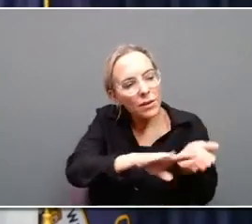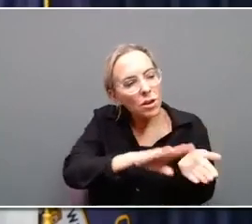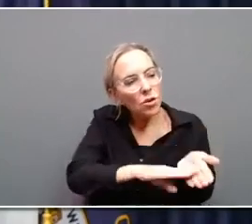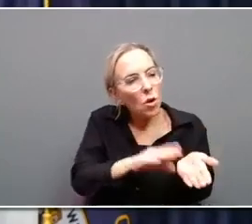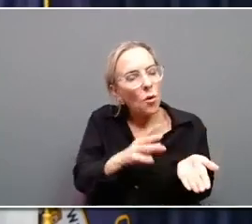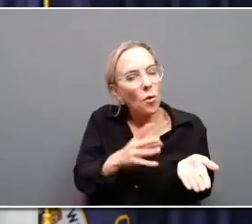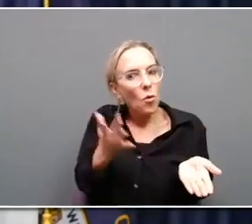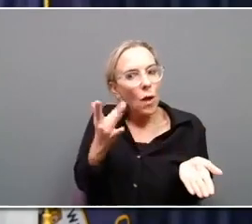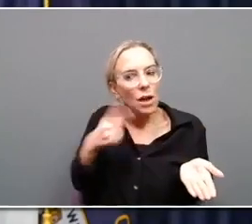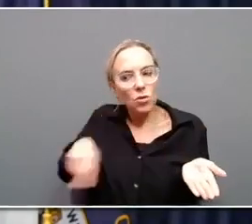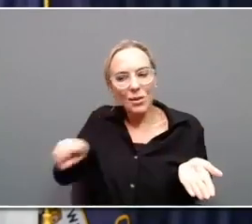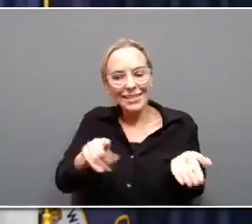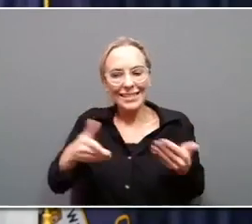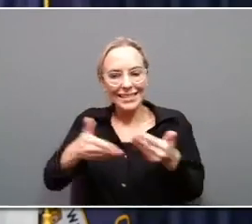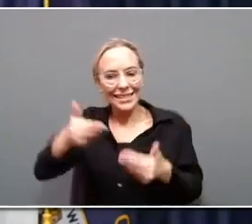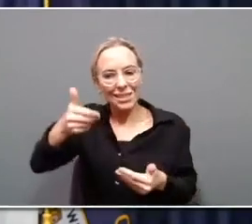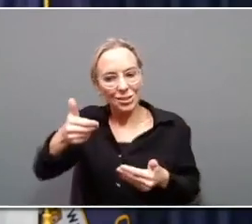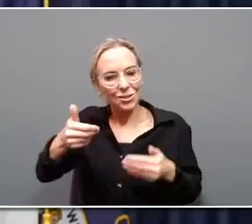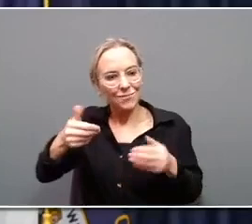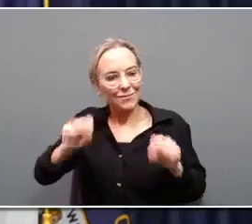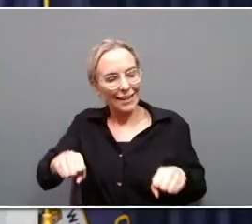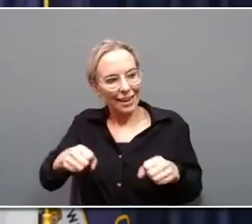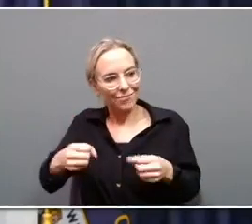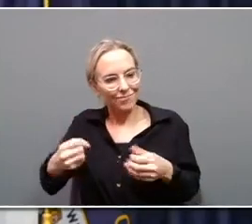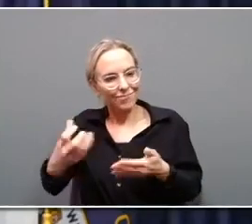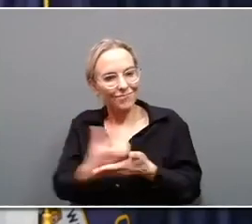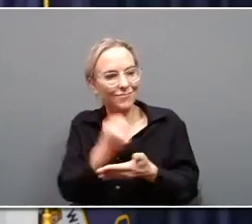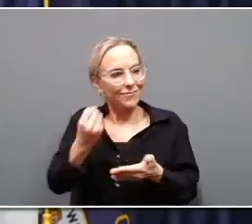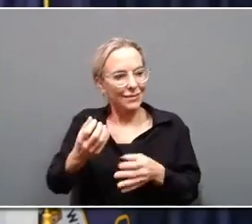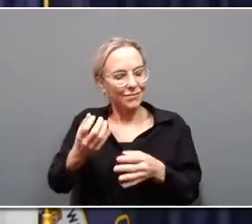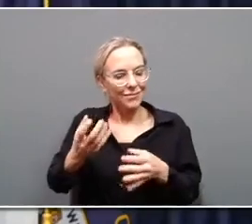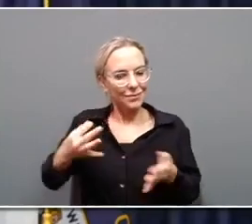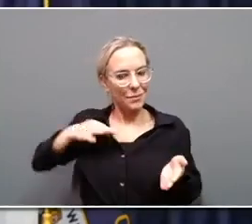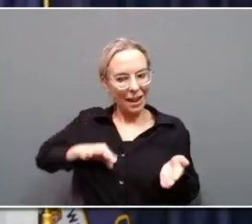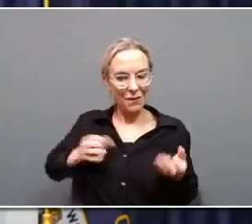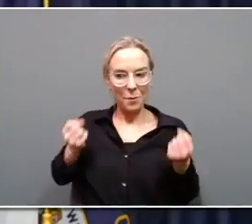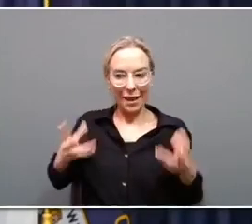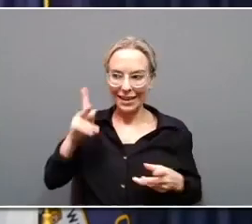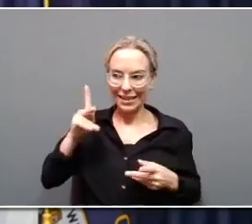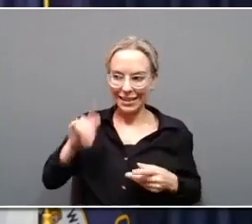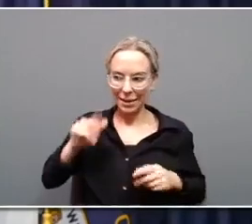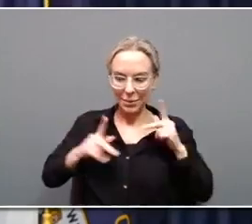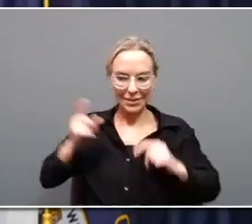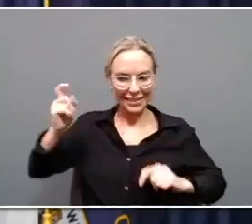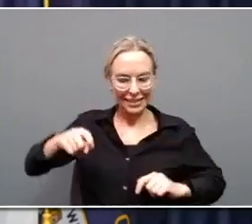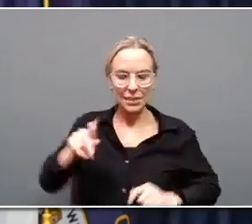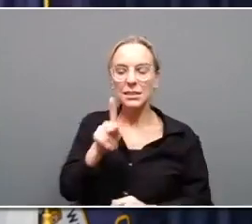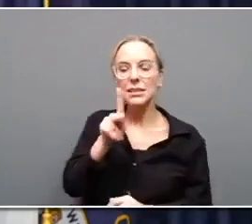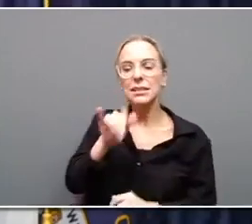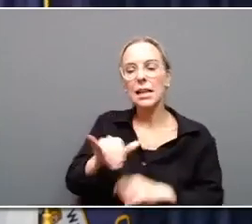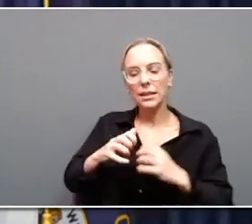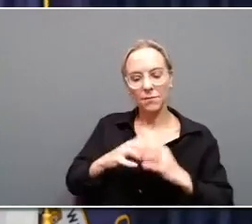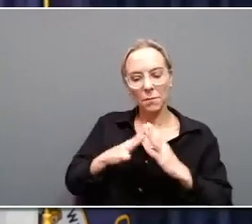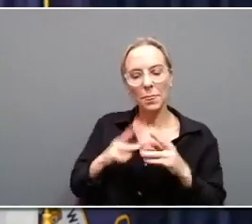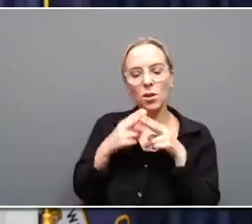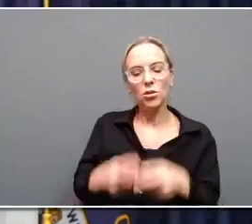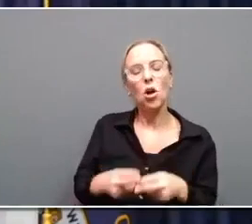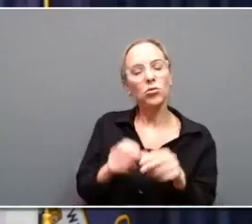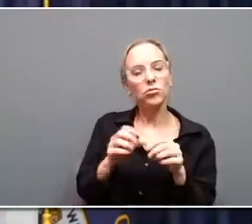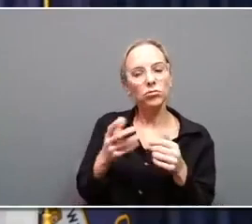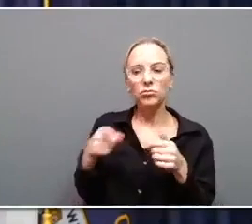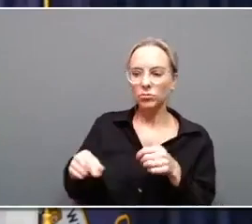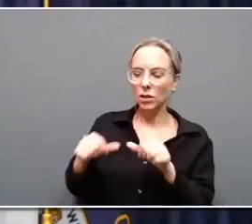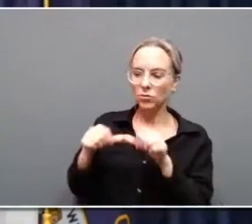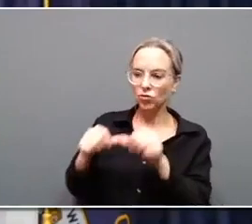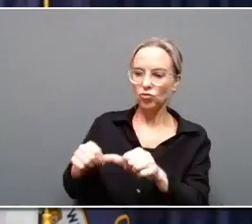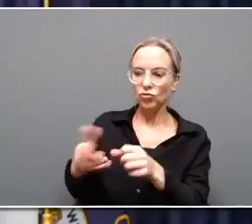path to get benefits at a time when many Kentuckians needed the help. Kentucky implemented continuous coverage for children in